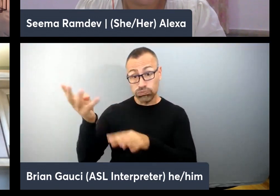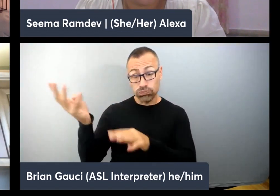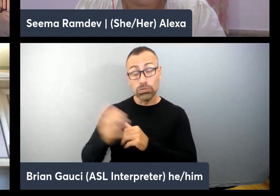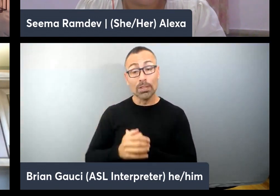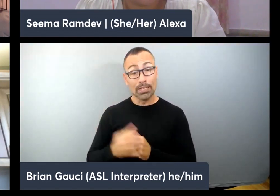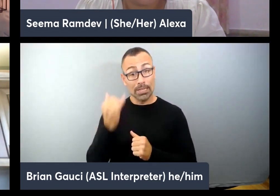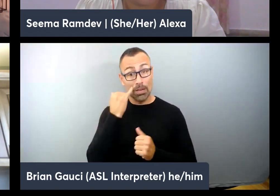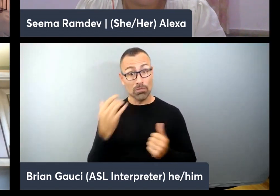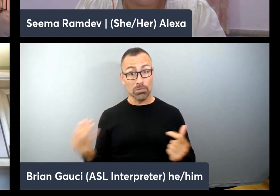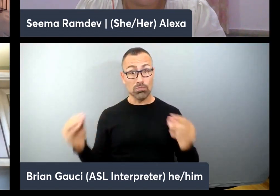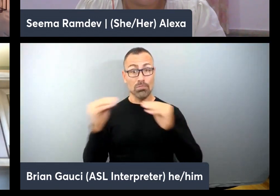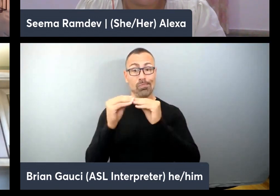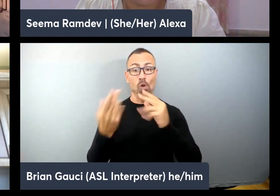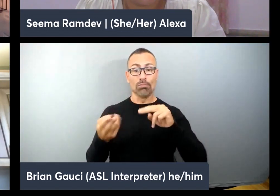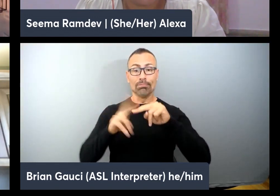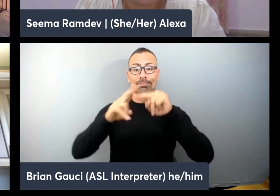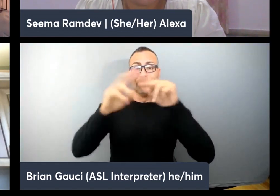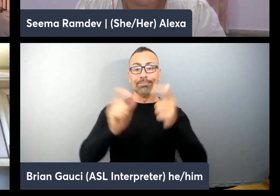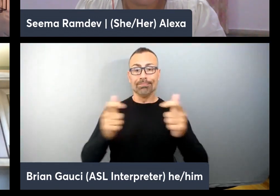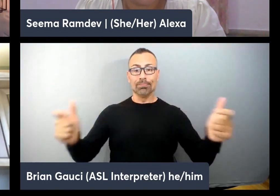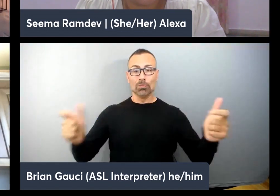significant costs back to the customer.